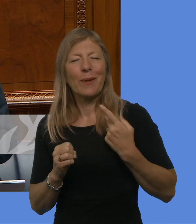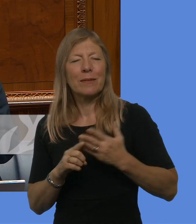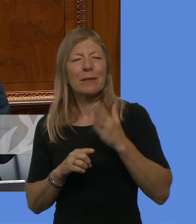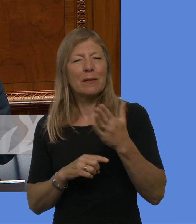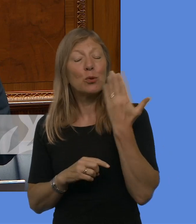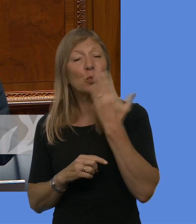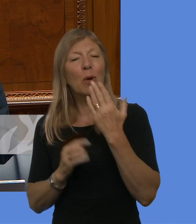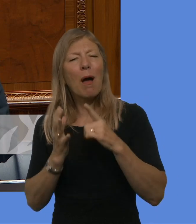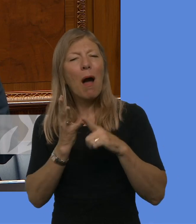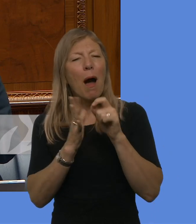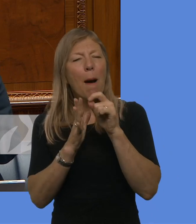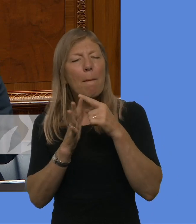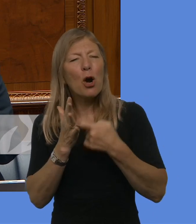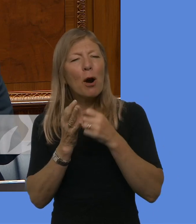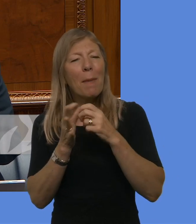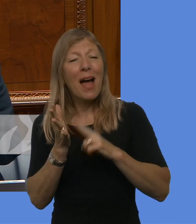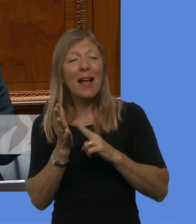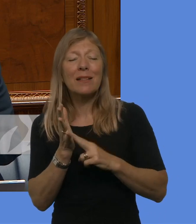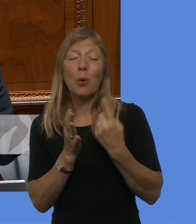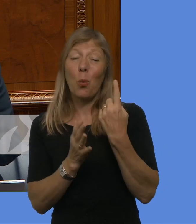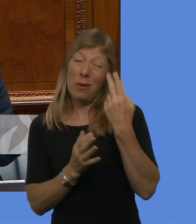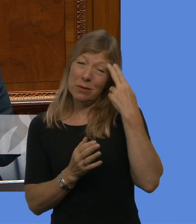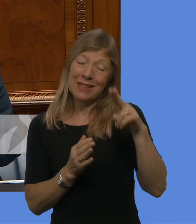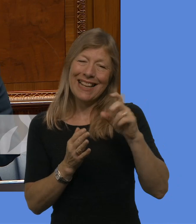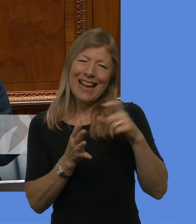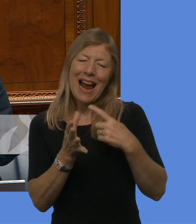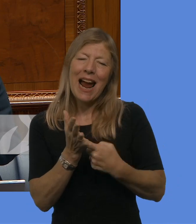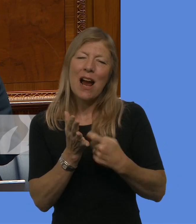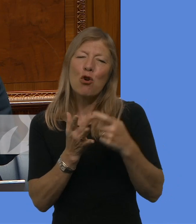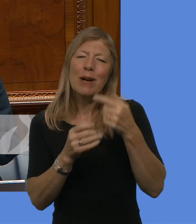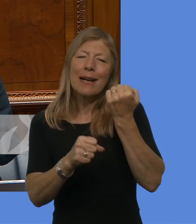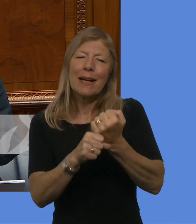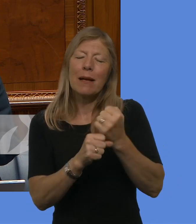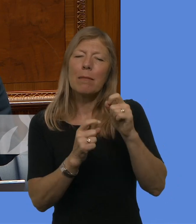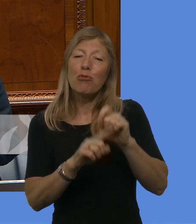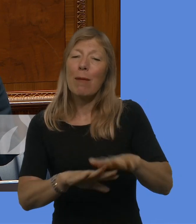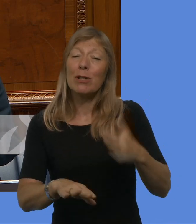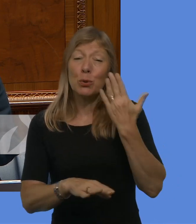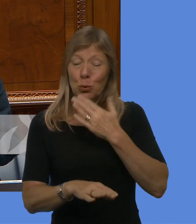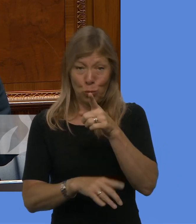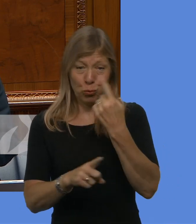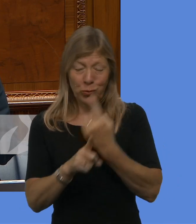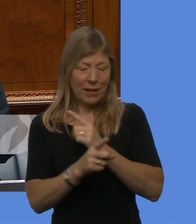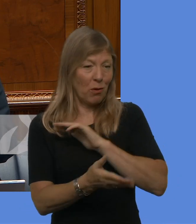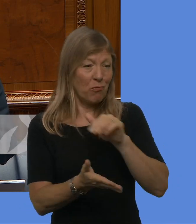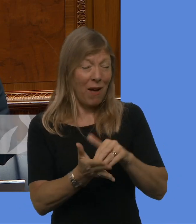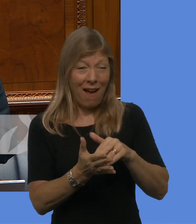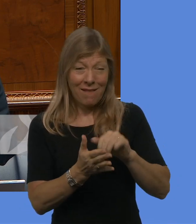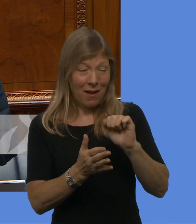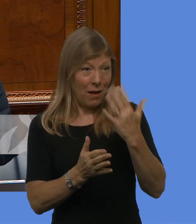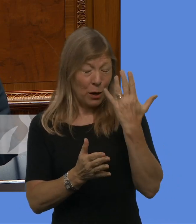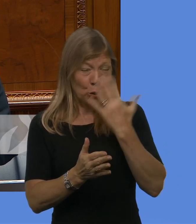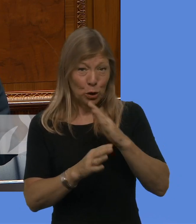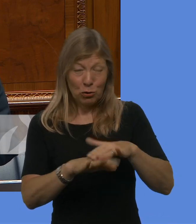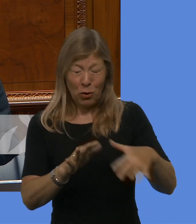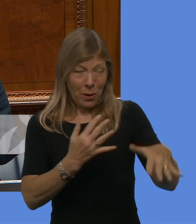those schools was Carrick Primary School, and you quite rightly talked about 21 different languages and a really diverse,